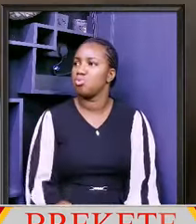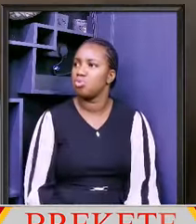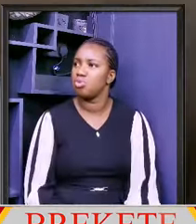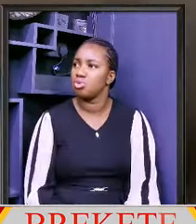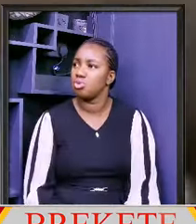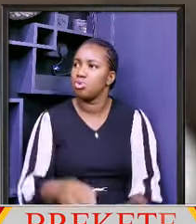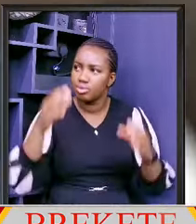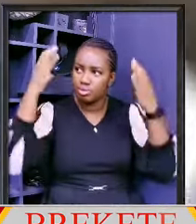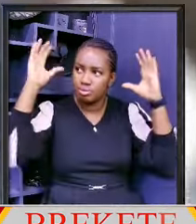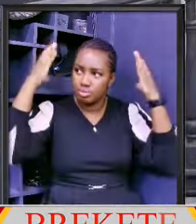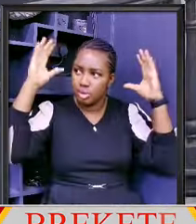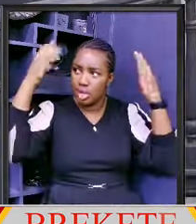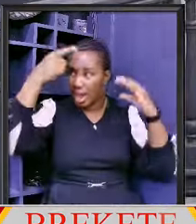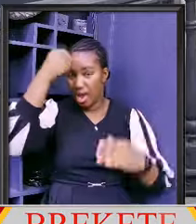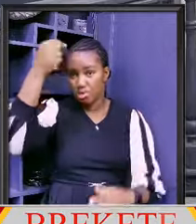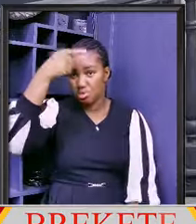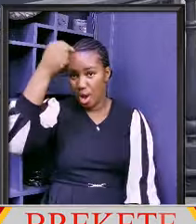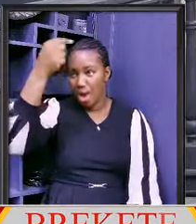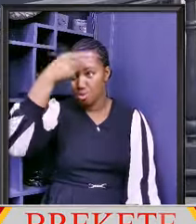We are not going to appreciate this man.